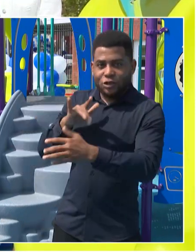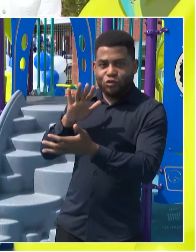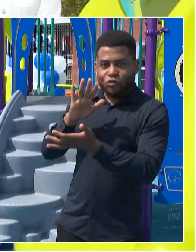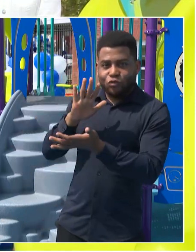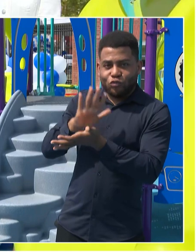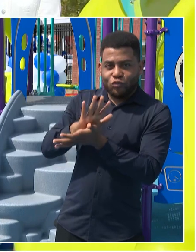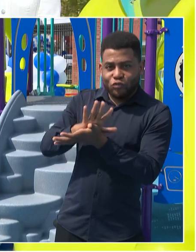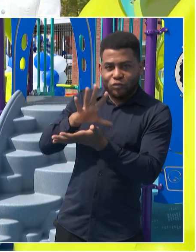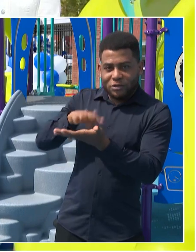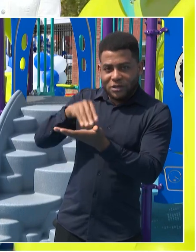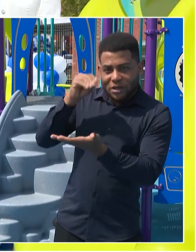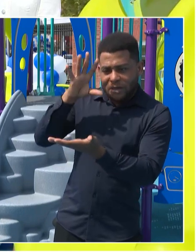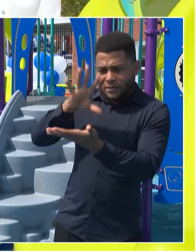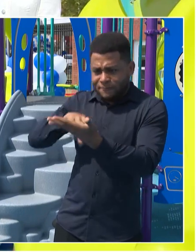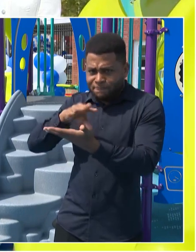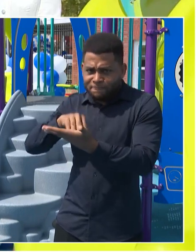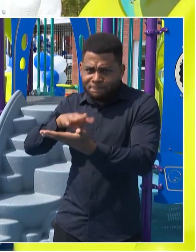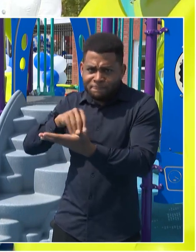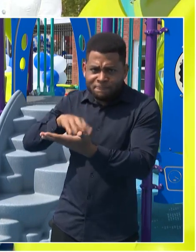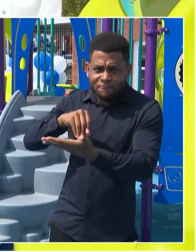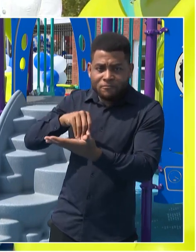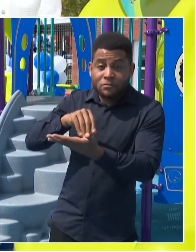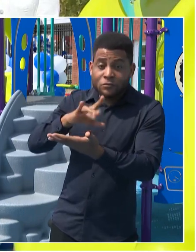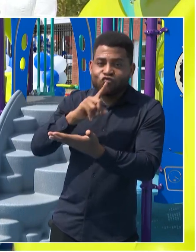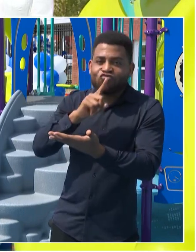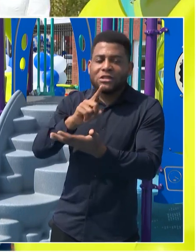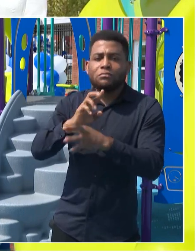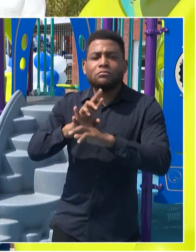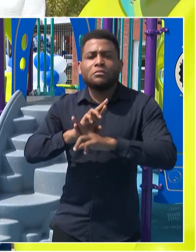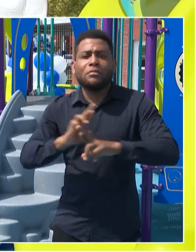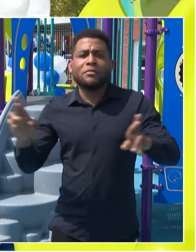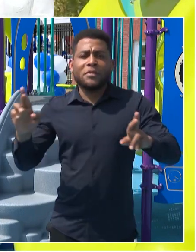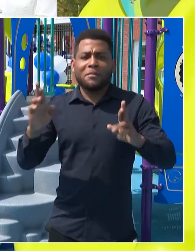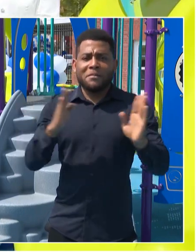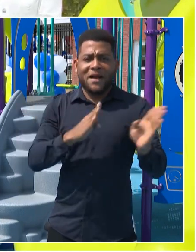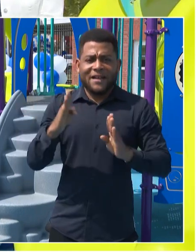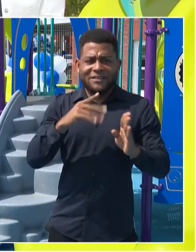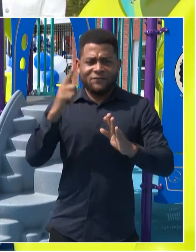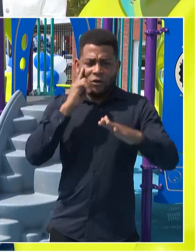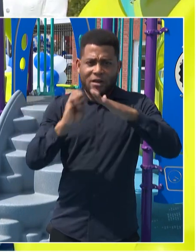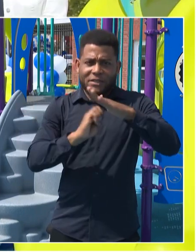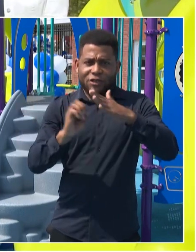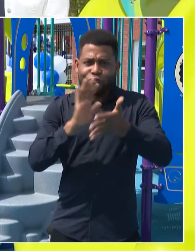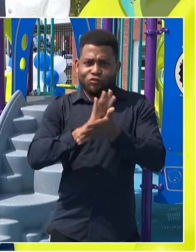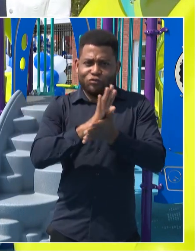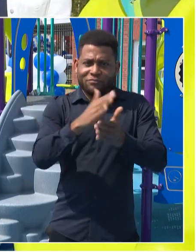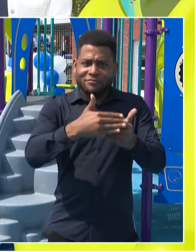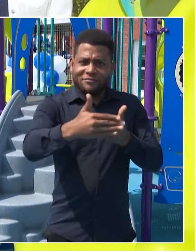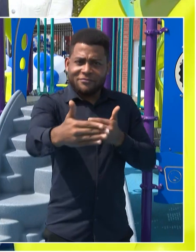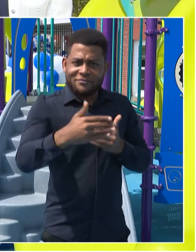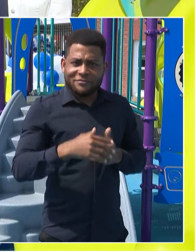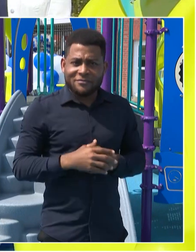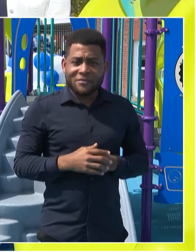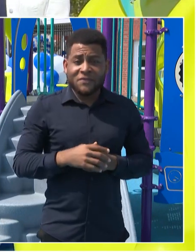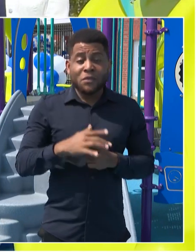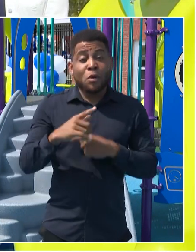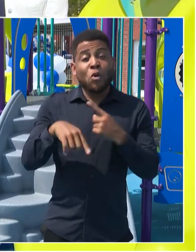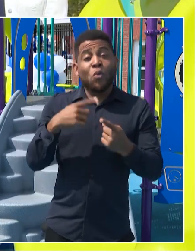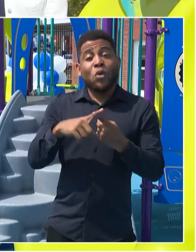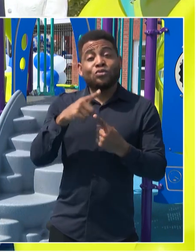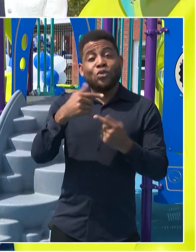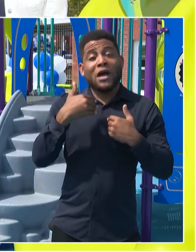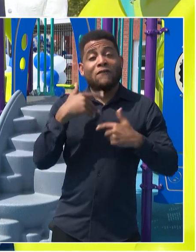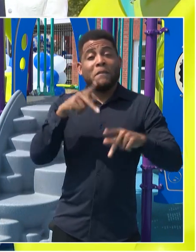ready academically, and they're ready to complete their elementary journey strong. And we know that when young people start their journey with us in